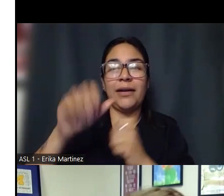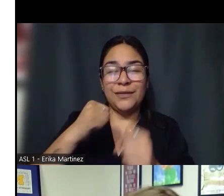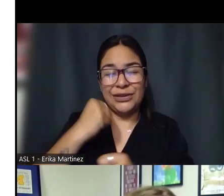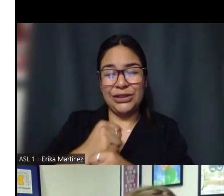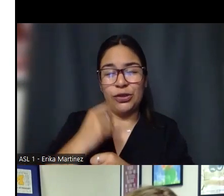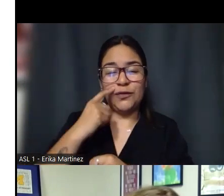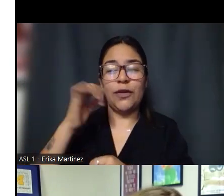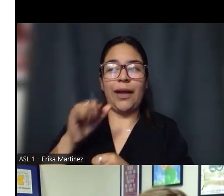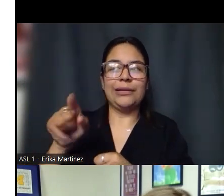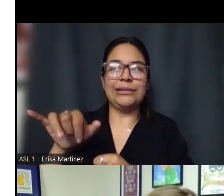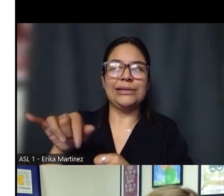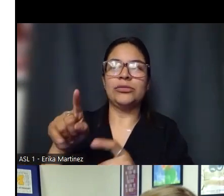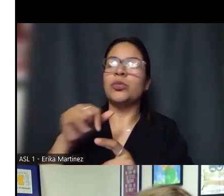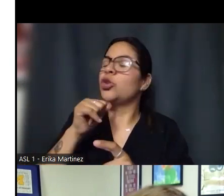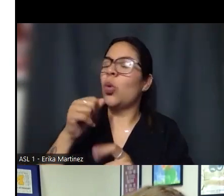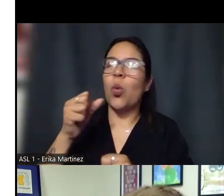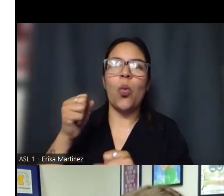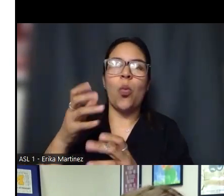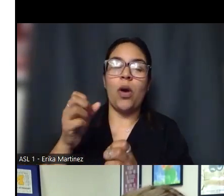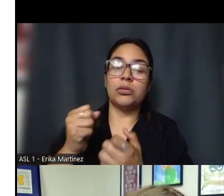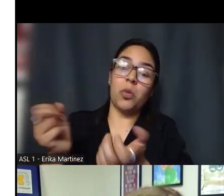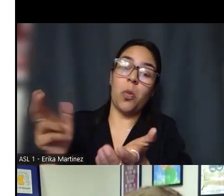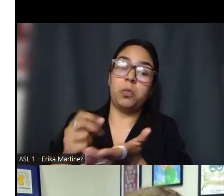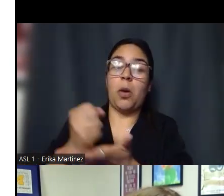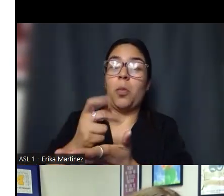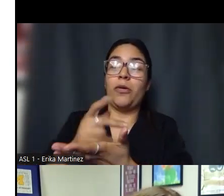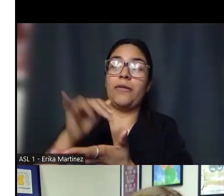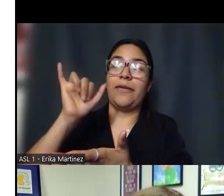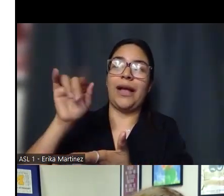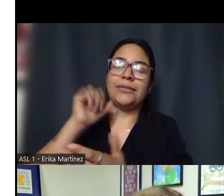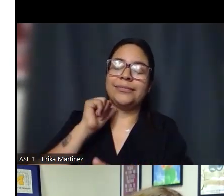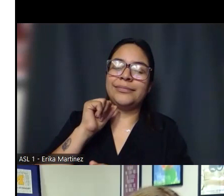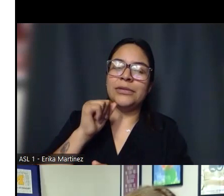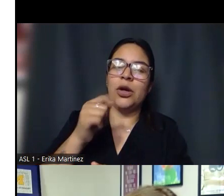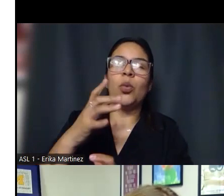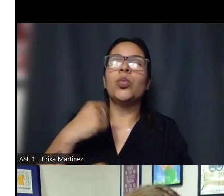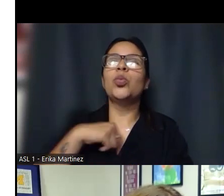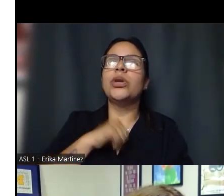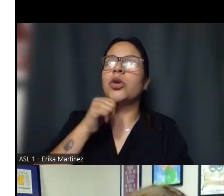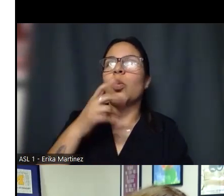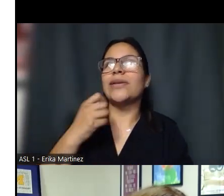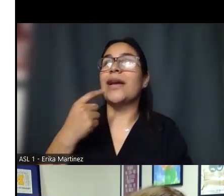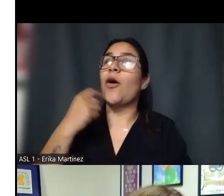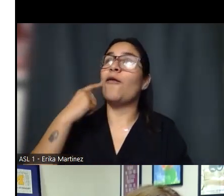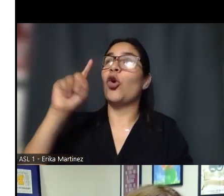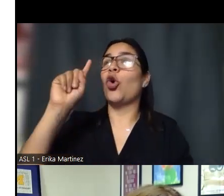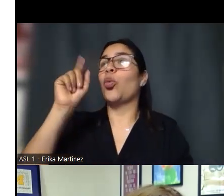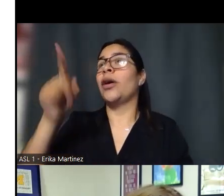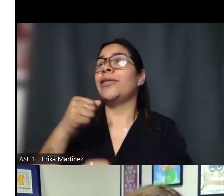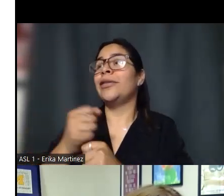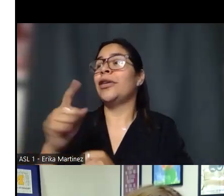funding cycle. And we don't want to commit to funding that we aren't going to have, meaning we don't want to say for year one, we're going to fund